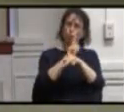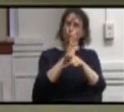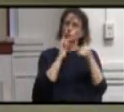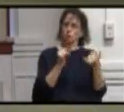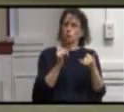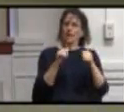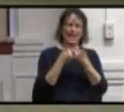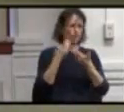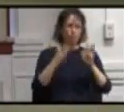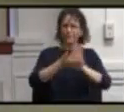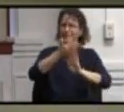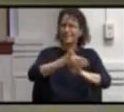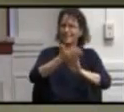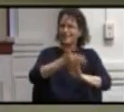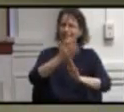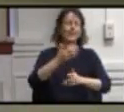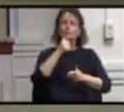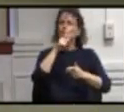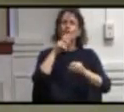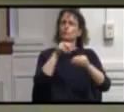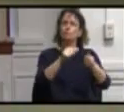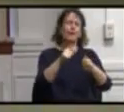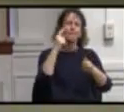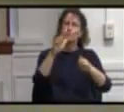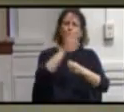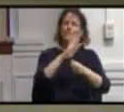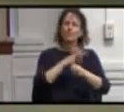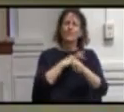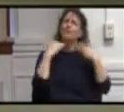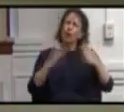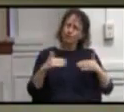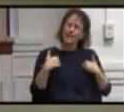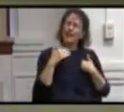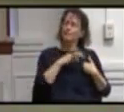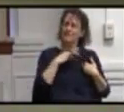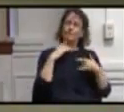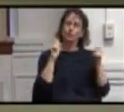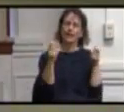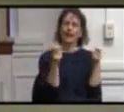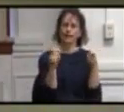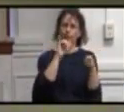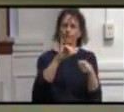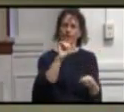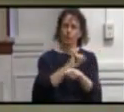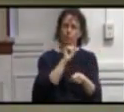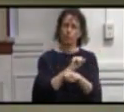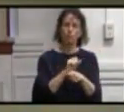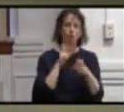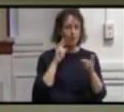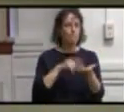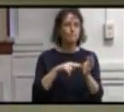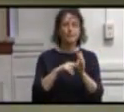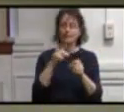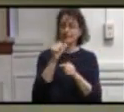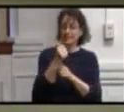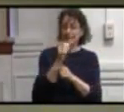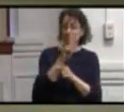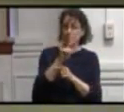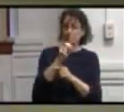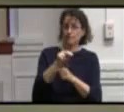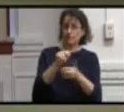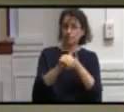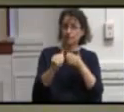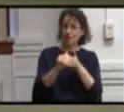bang for the buck on the $10 million. So John, you asked about how is Brattleboro situated.